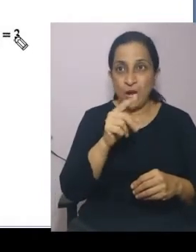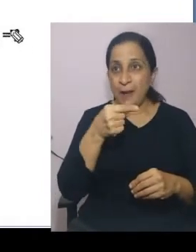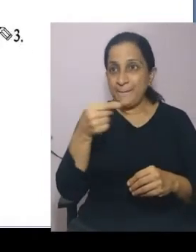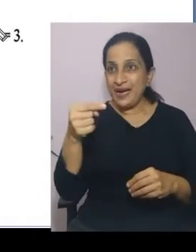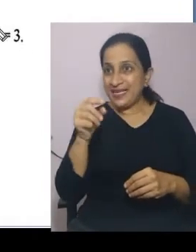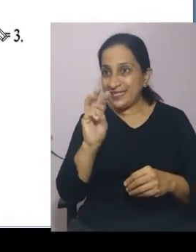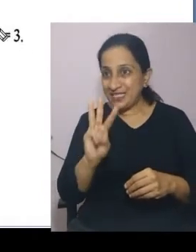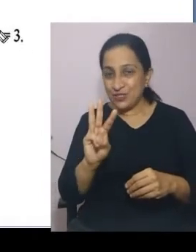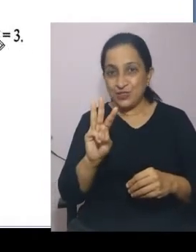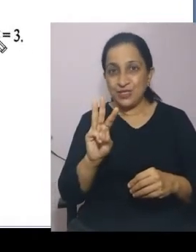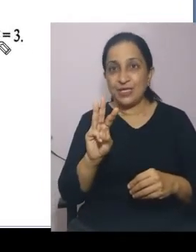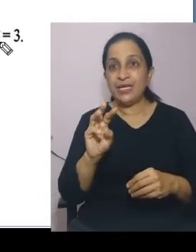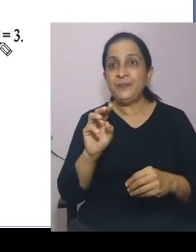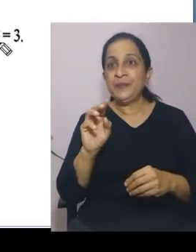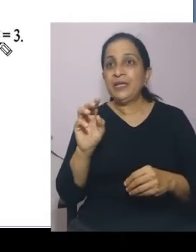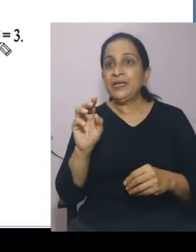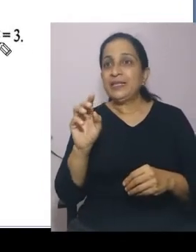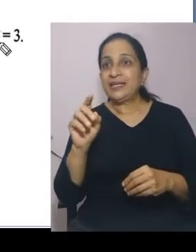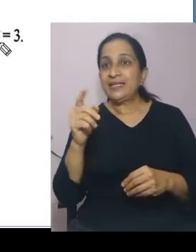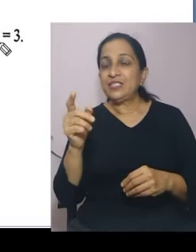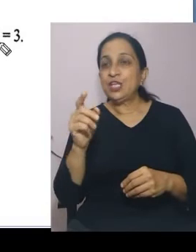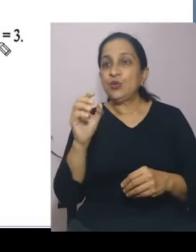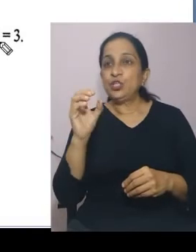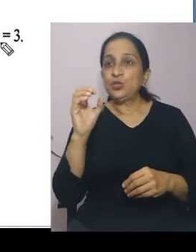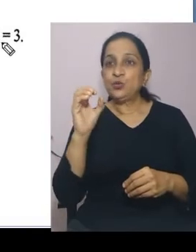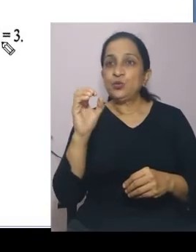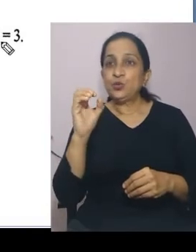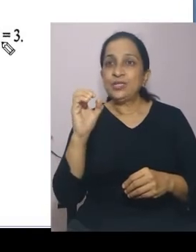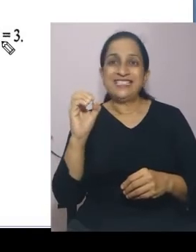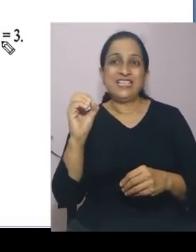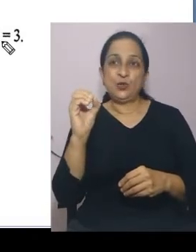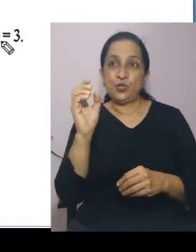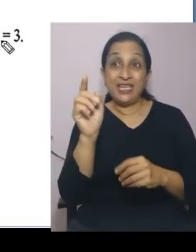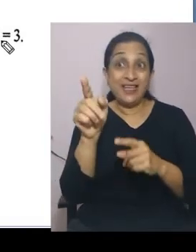And this 3 is brought to left side, so it will become,